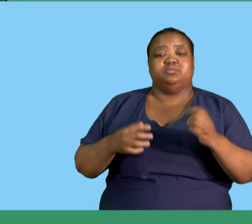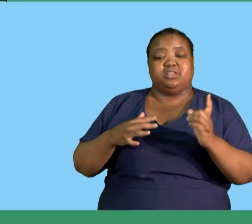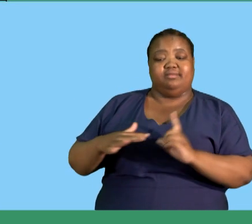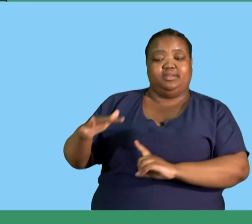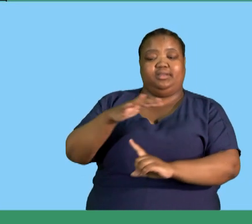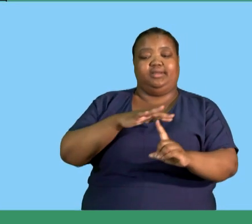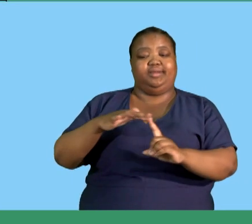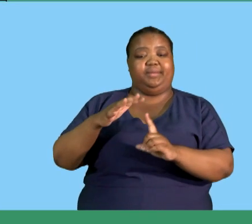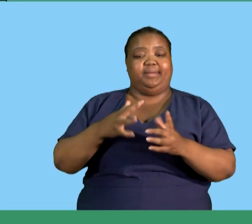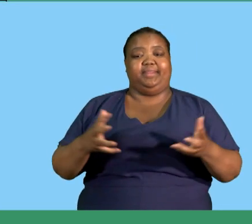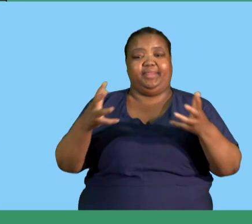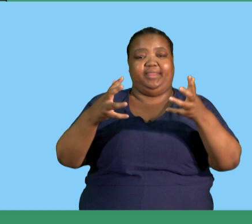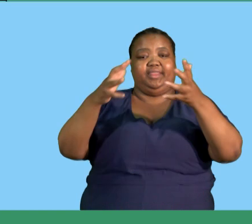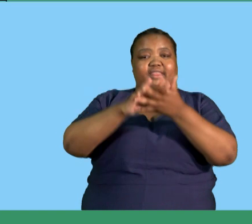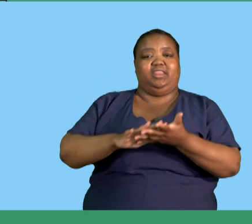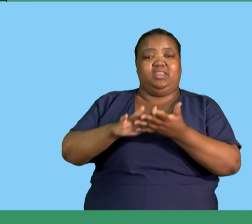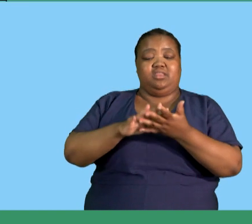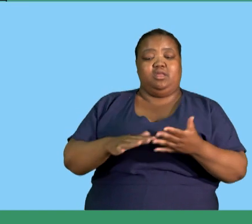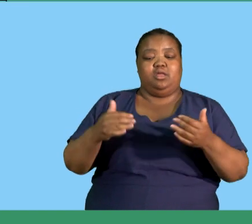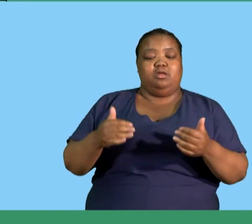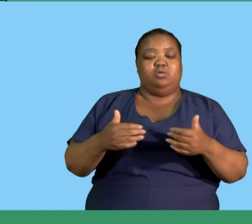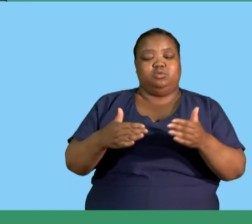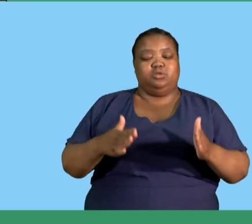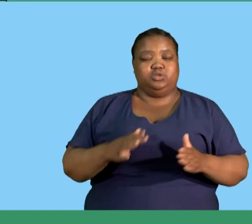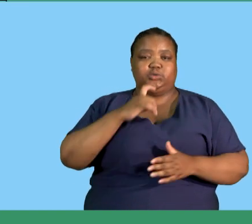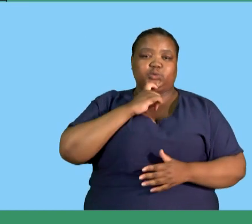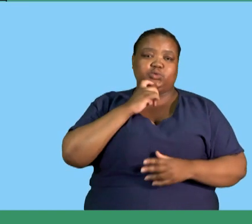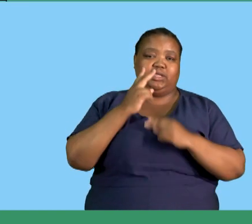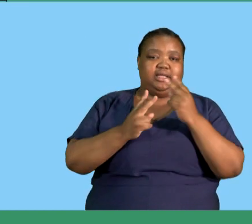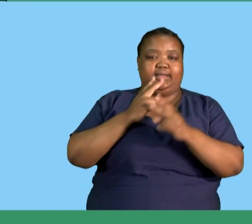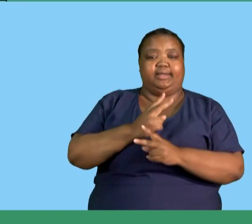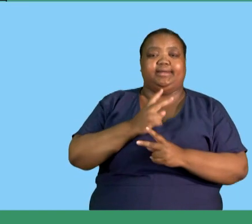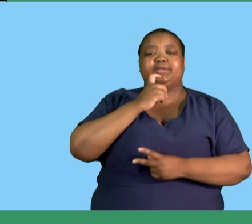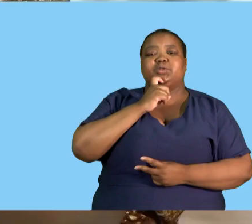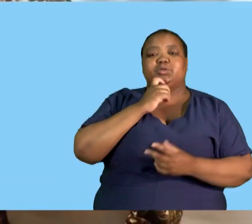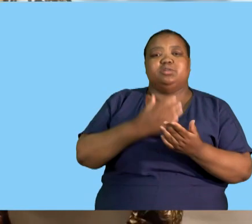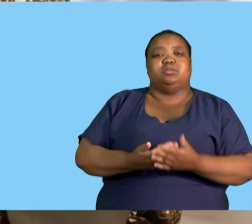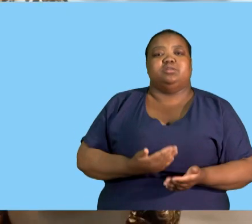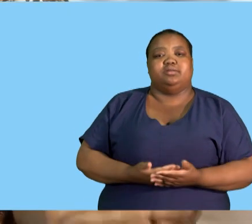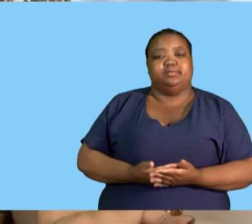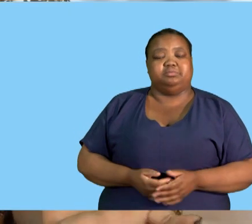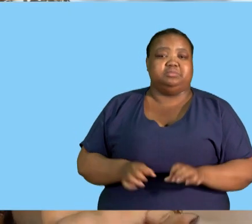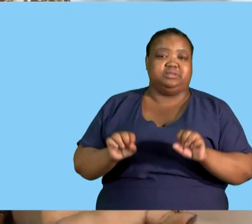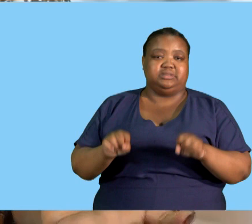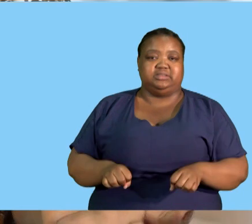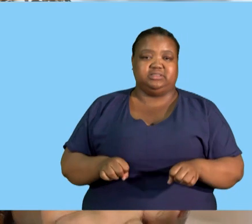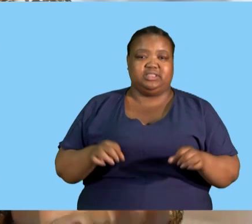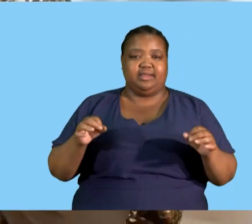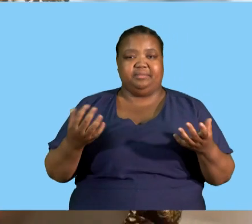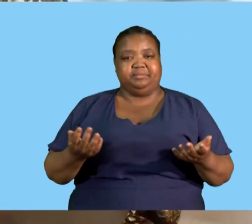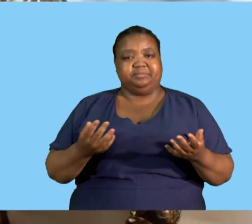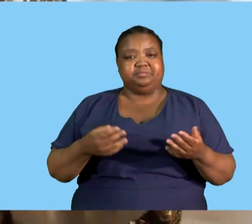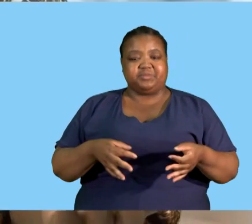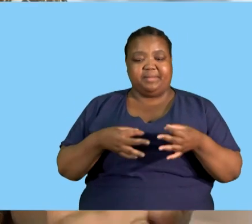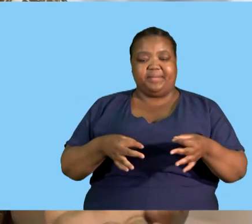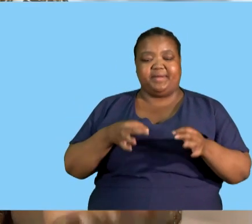of the environment, or use packaging that is reusable or recyclable, like using your paper straws maybe, because